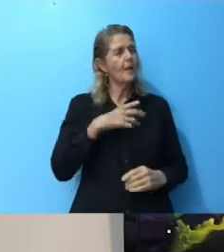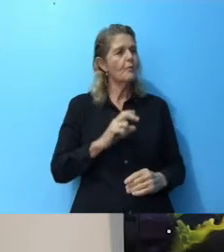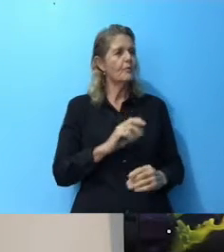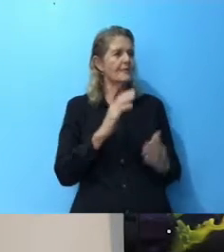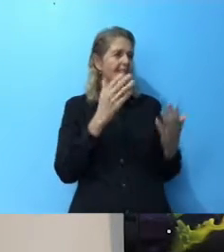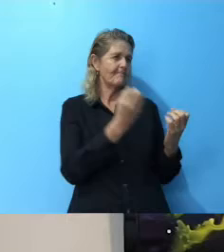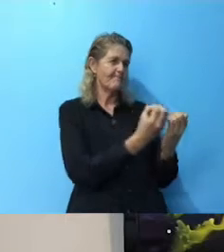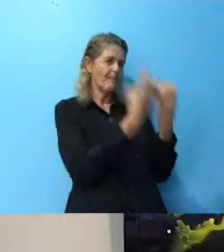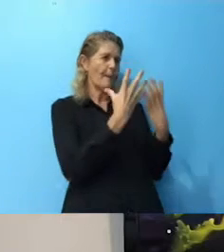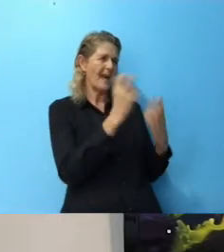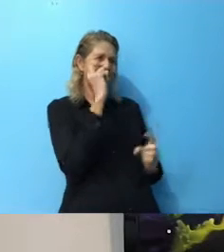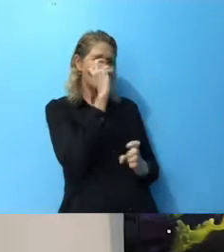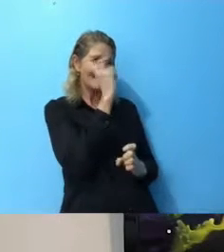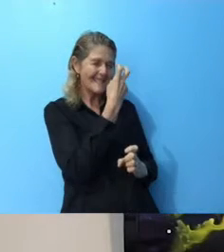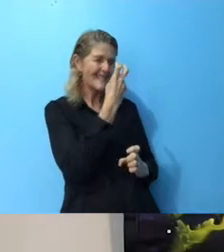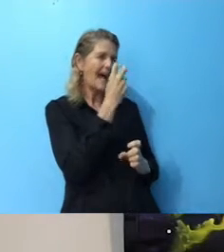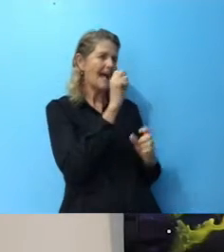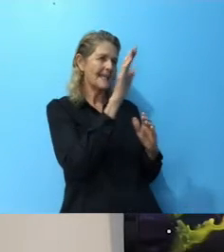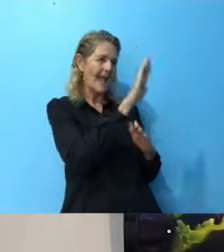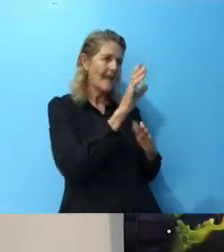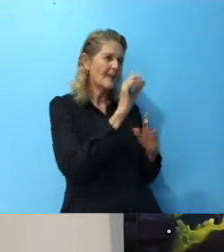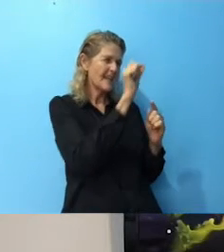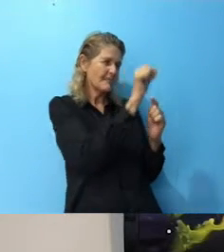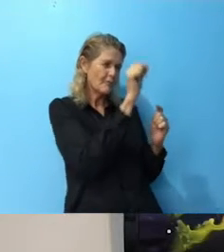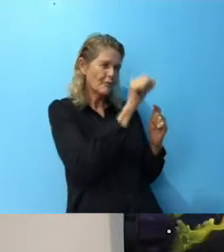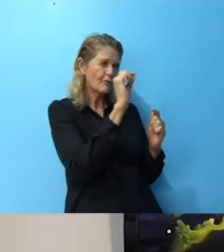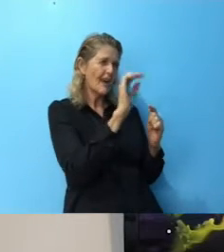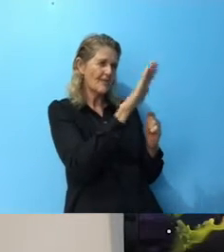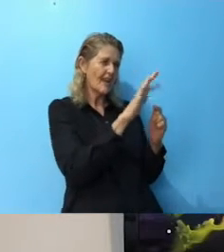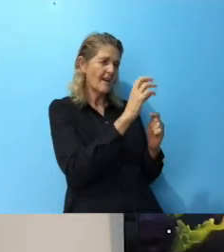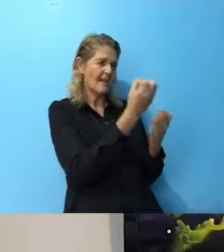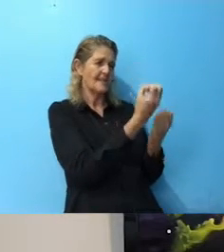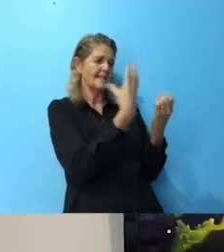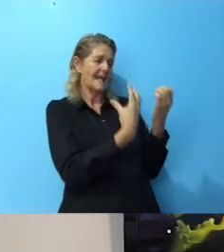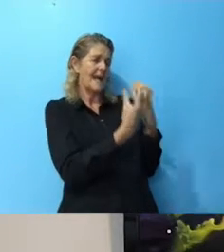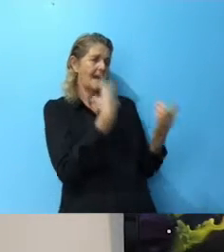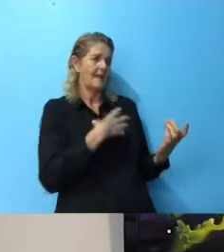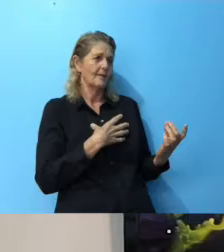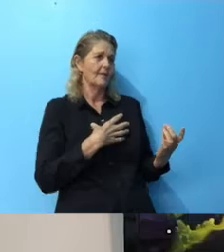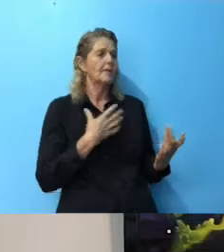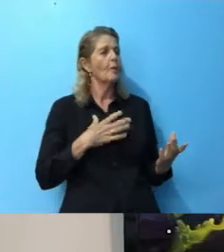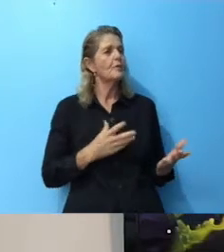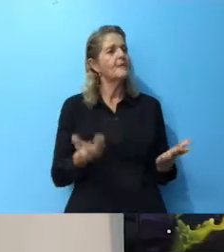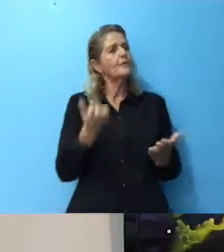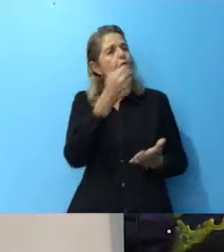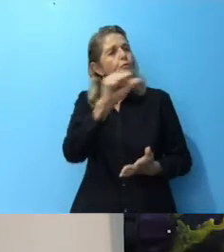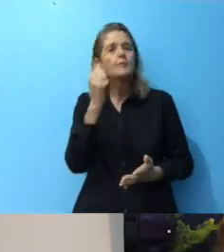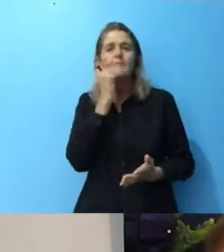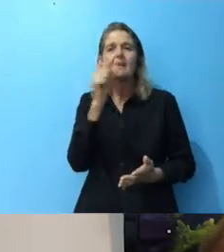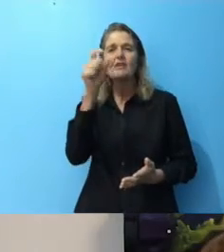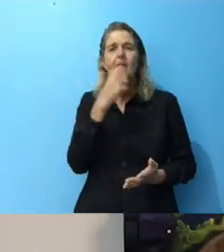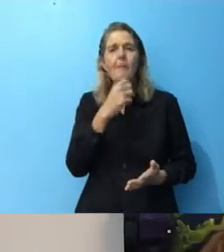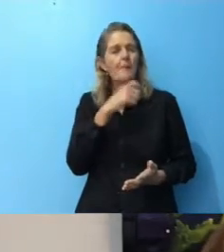use a repetitious line just with my charcoal. Again, another drawing technique we've done earlier to bring over the top. First, I'm